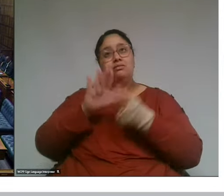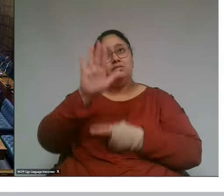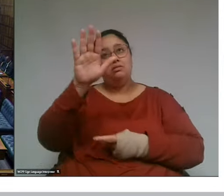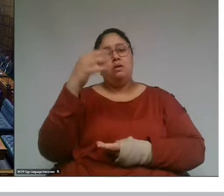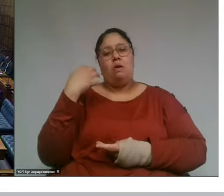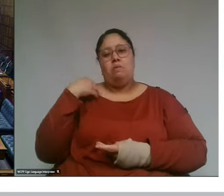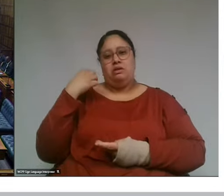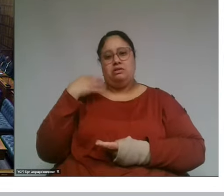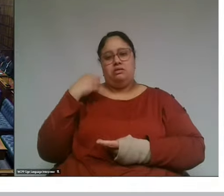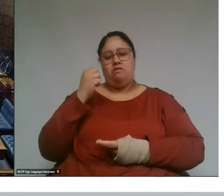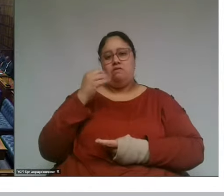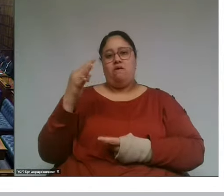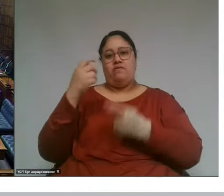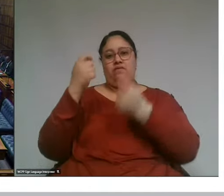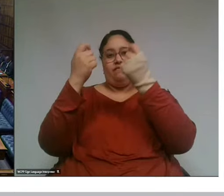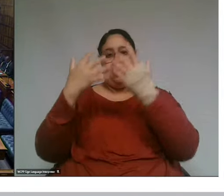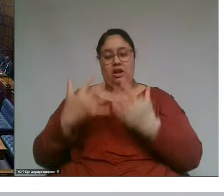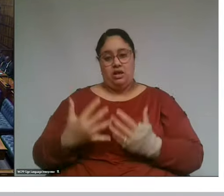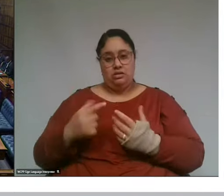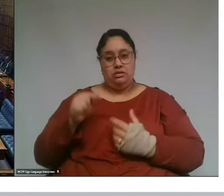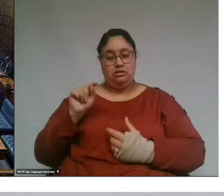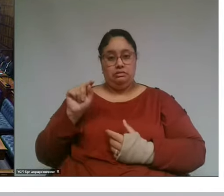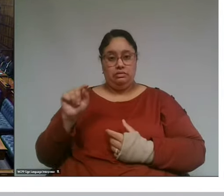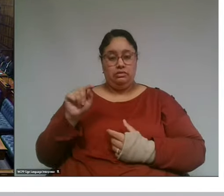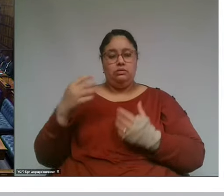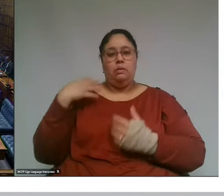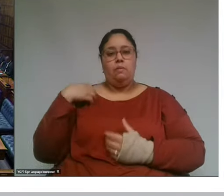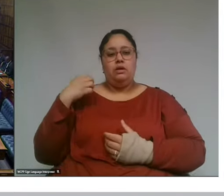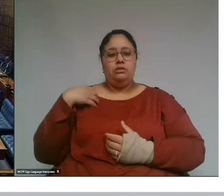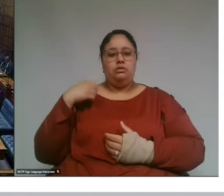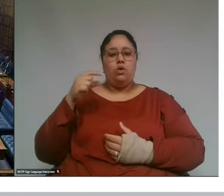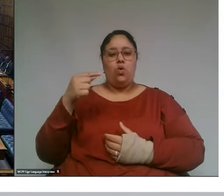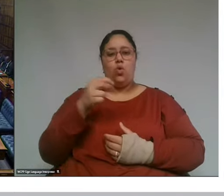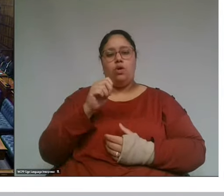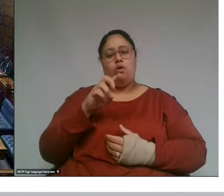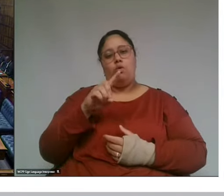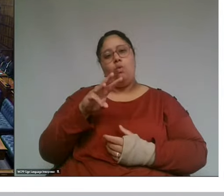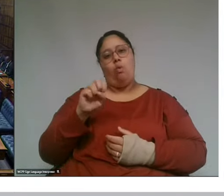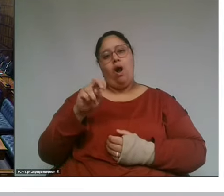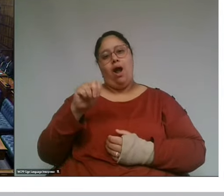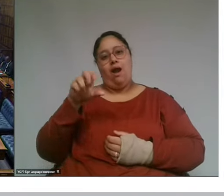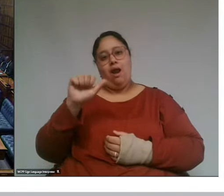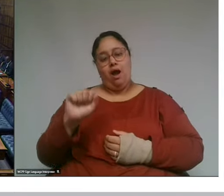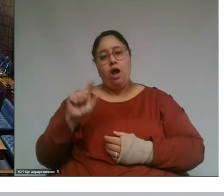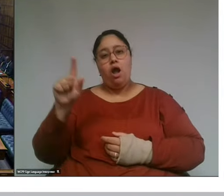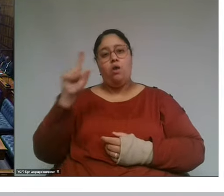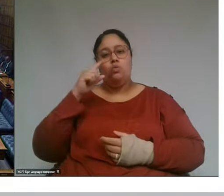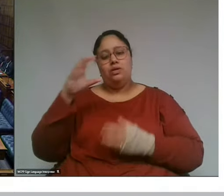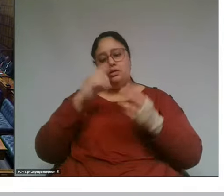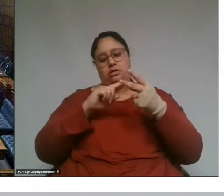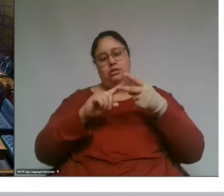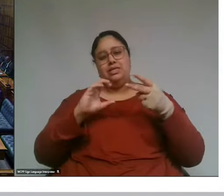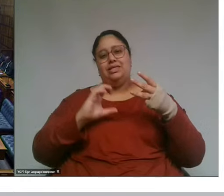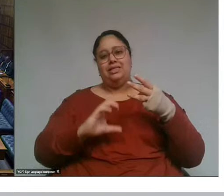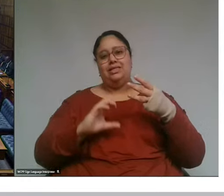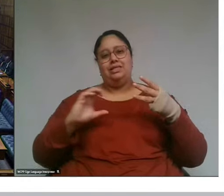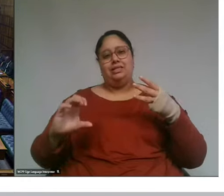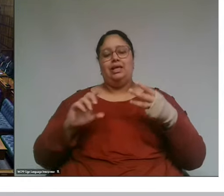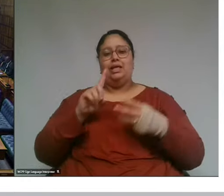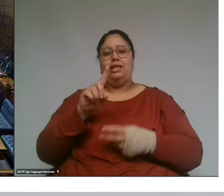Minister of Finance um Minister godong Guana and copied in the minister of